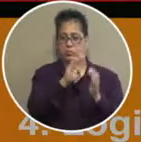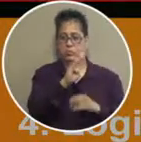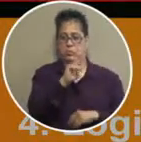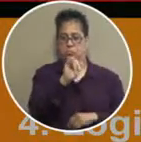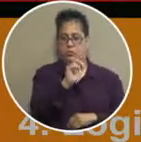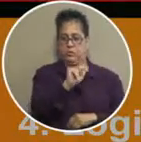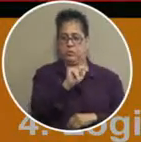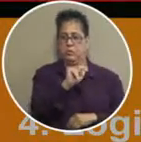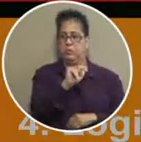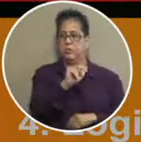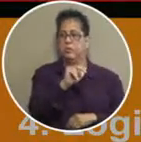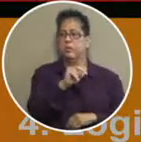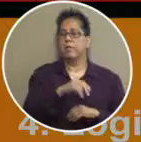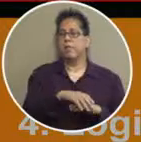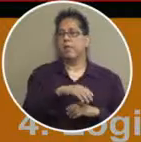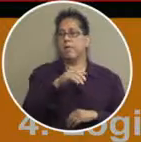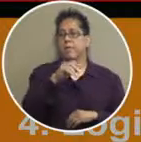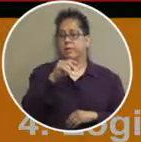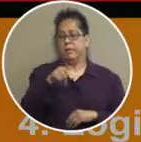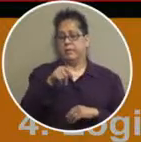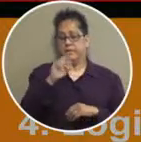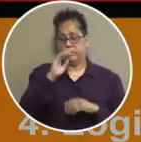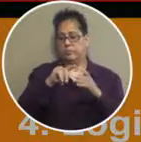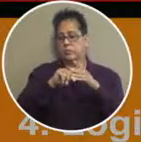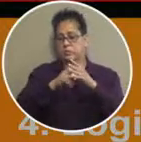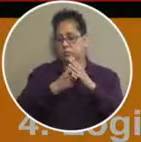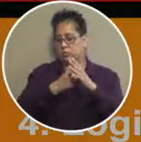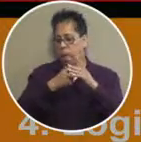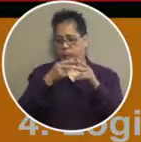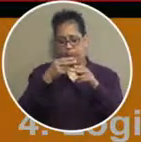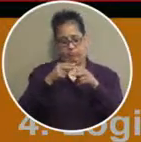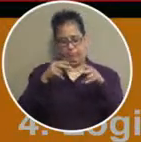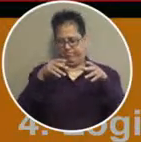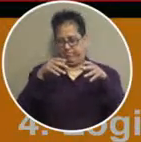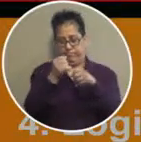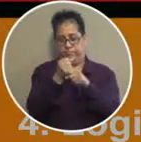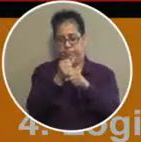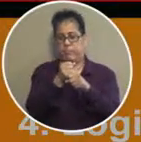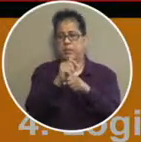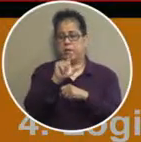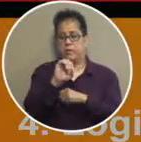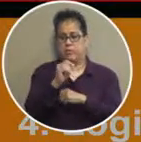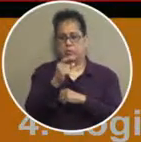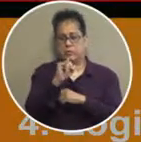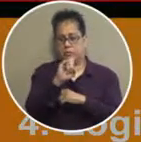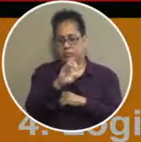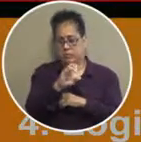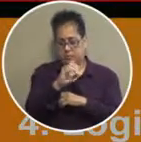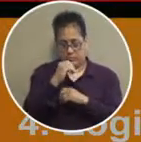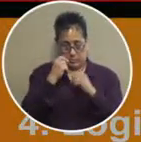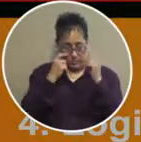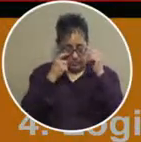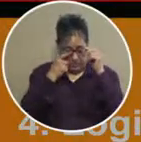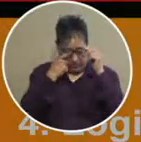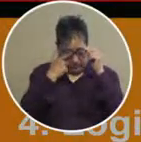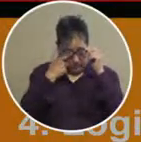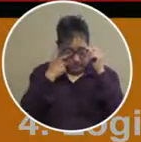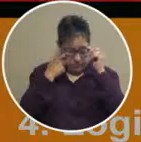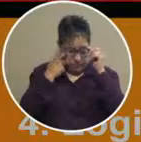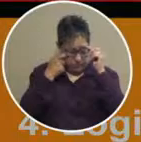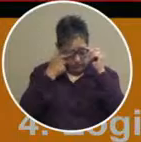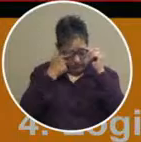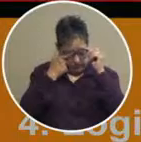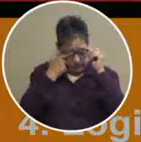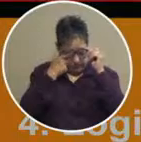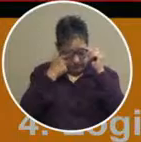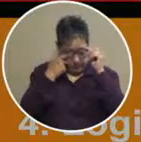Battelle Memorial Institute. I want to begin with just a brief overview of our logistics section and the work that they have been doing in